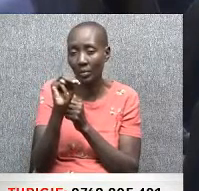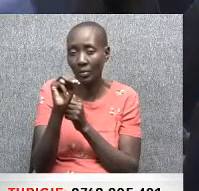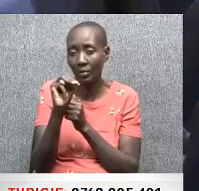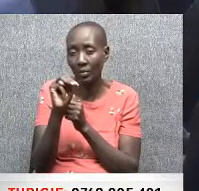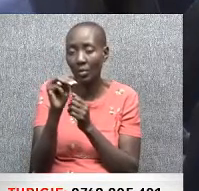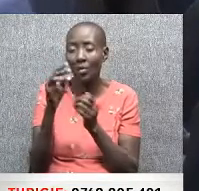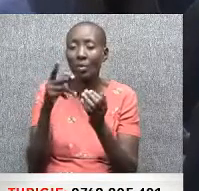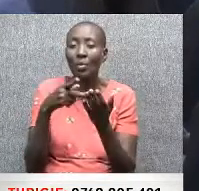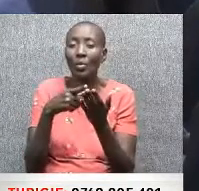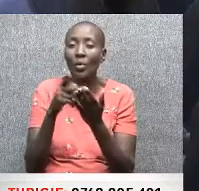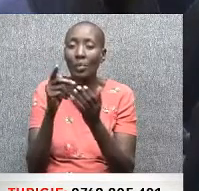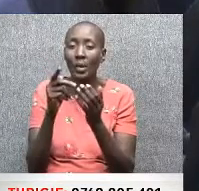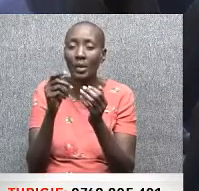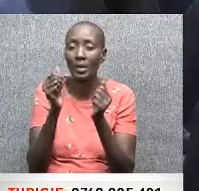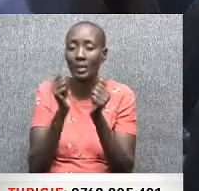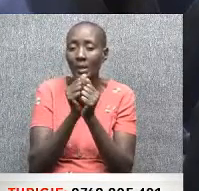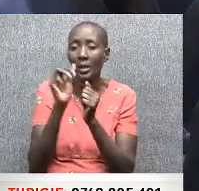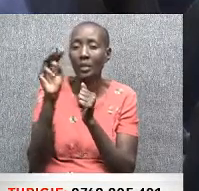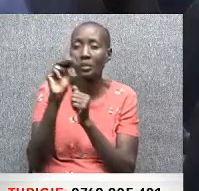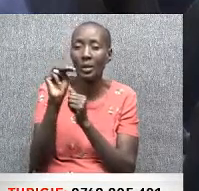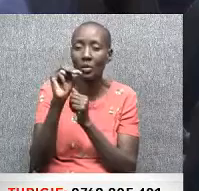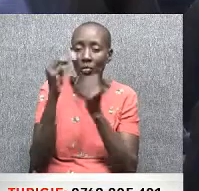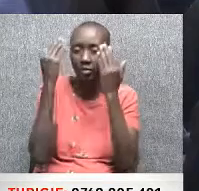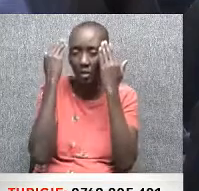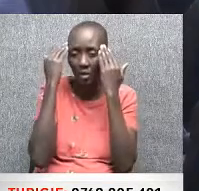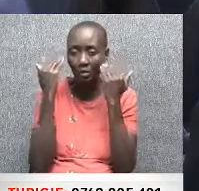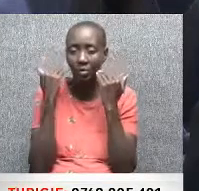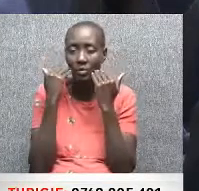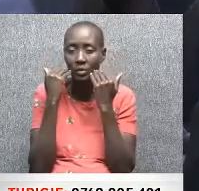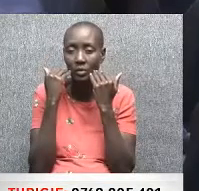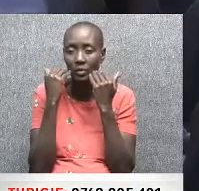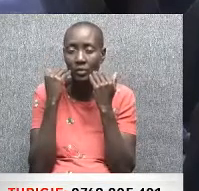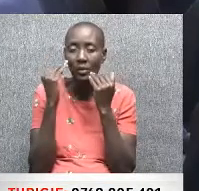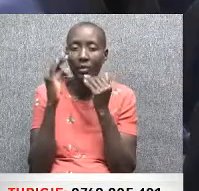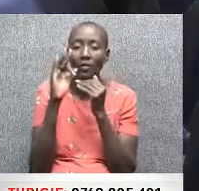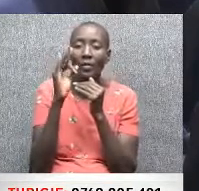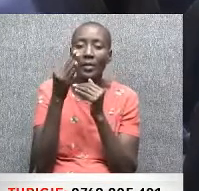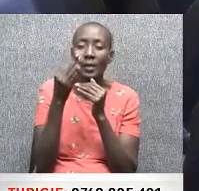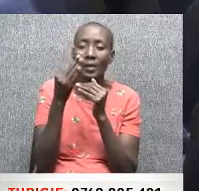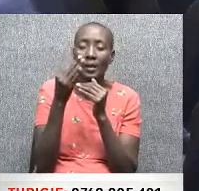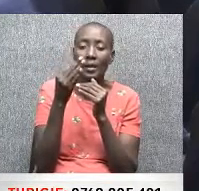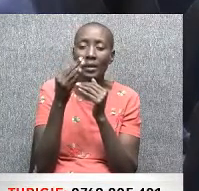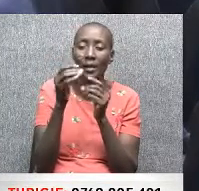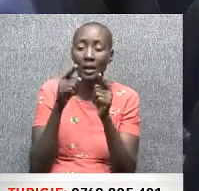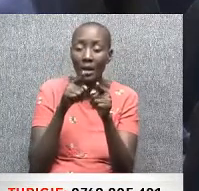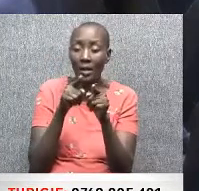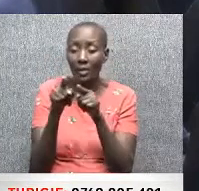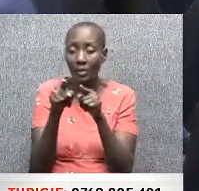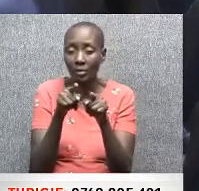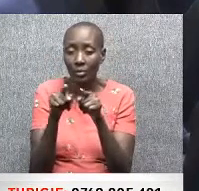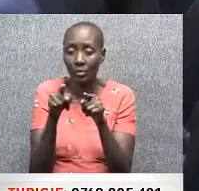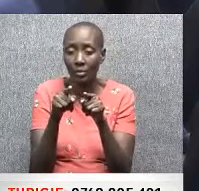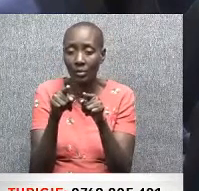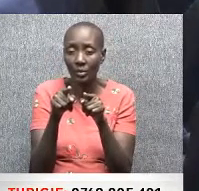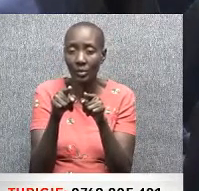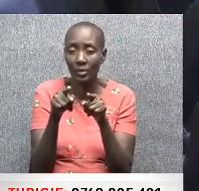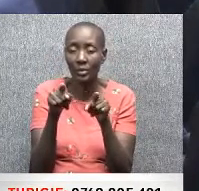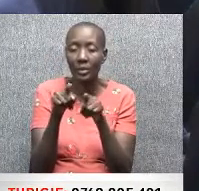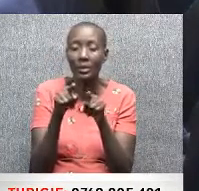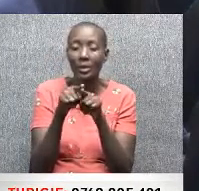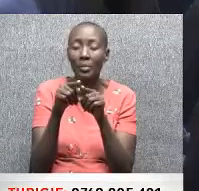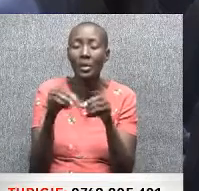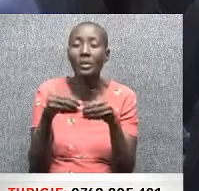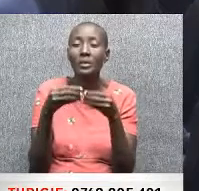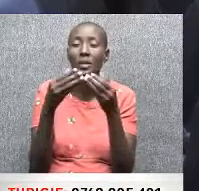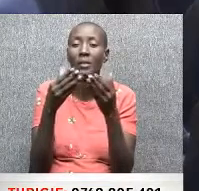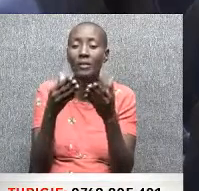a cash bail of Kenya shillings 10 million. For the third accused person, the same is granted a